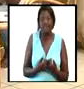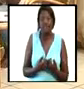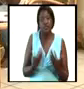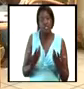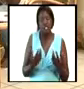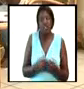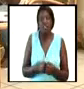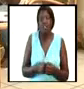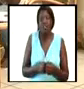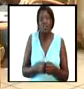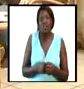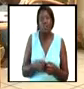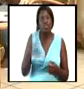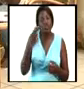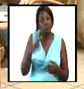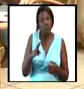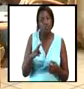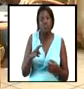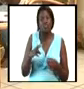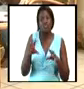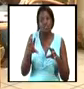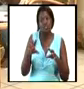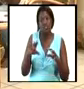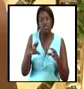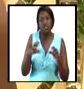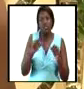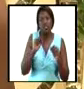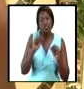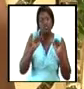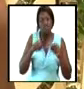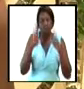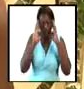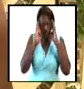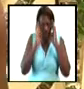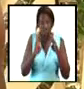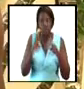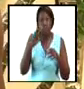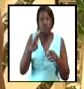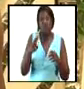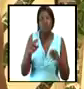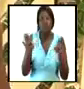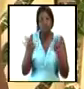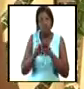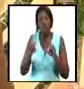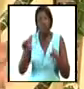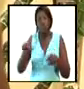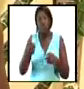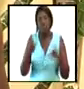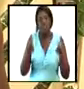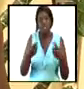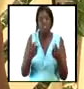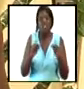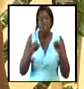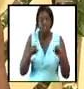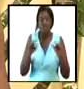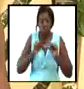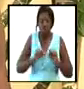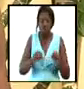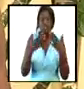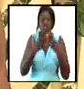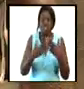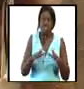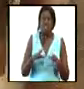You see, you should not allow distractions when you do homework. Now you've lost the whole drift of our lesson, and we might as well just start from scratch.